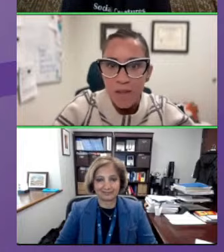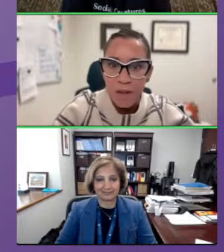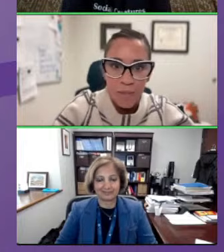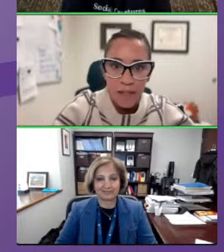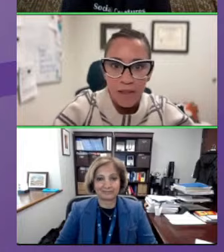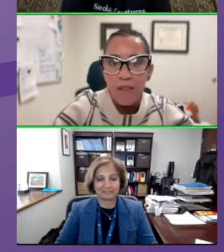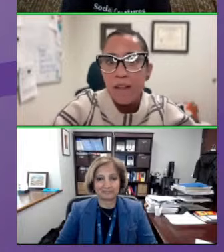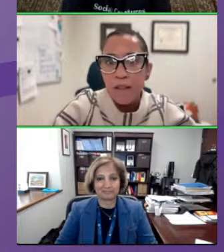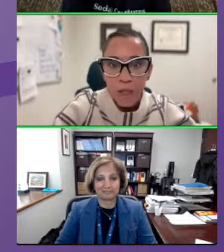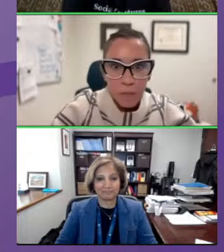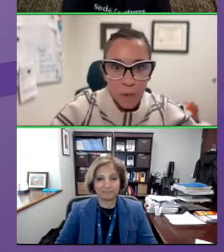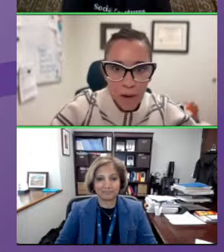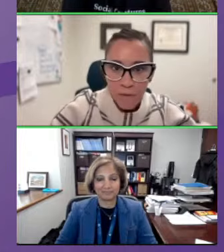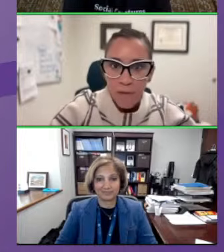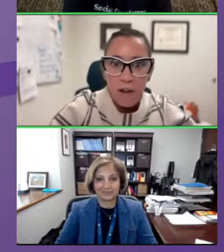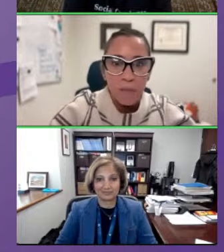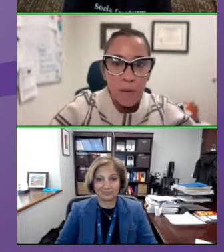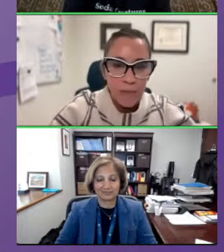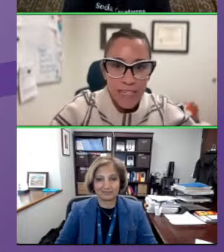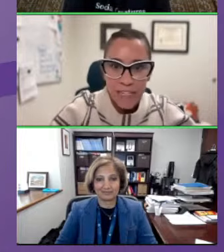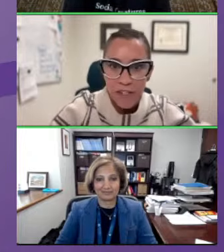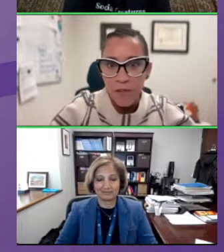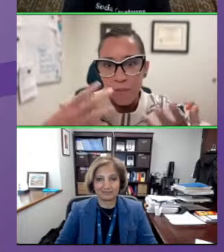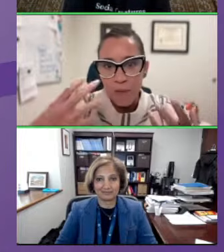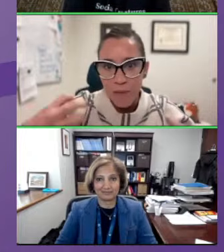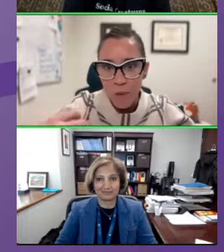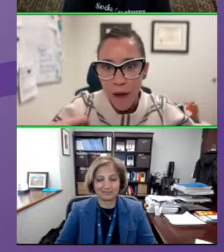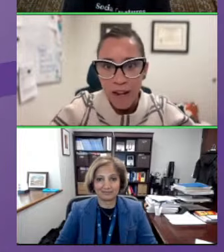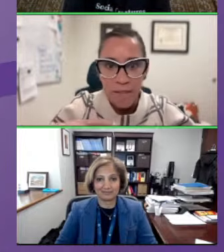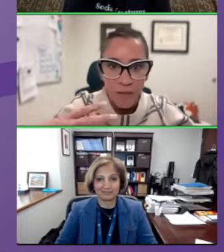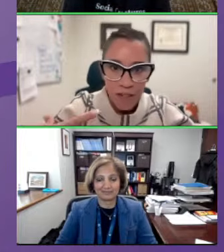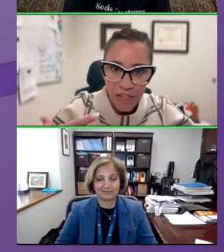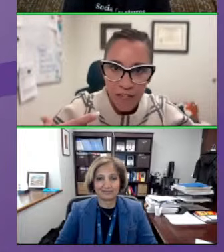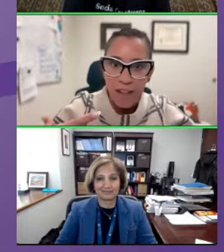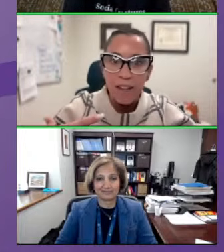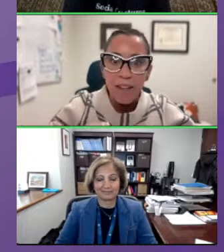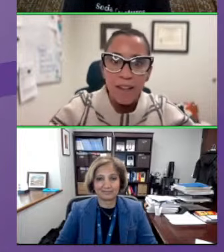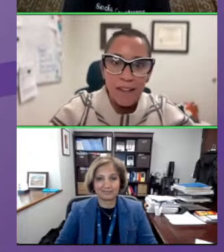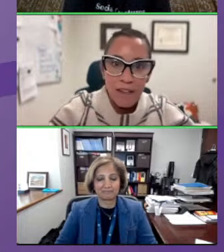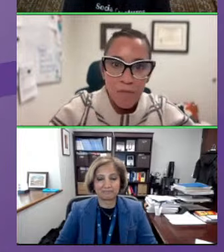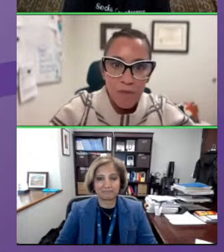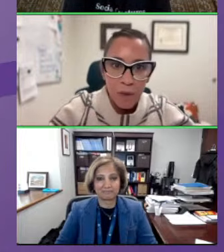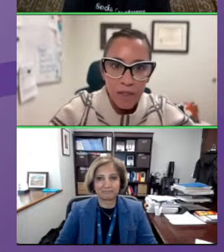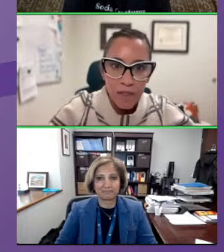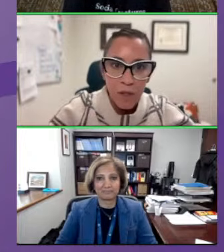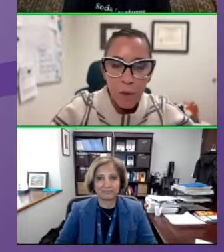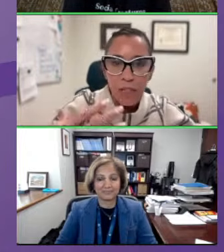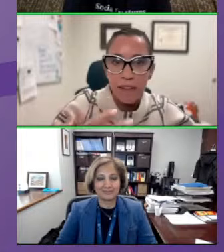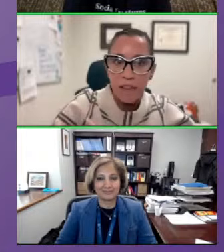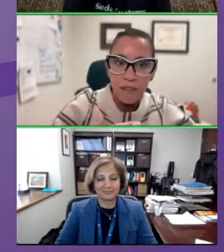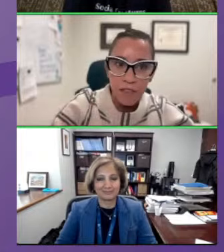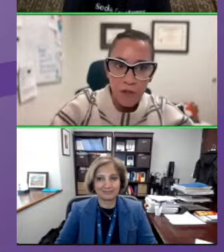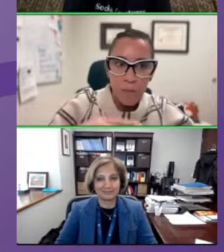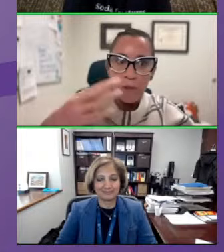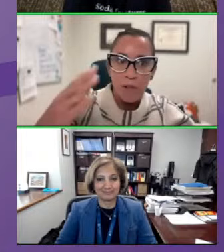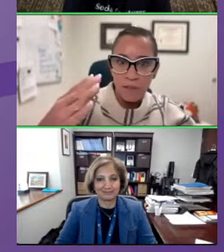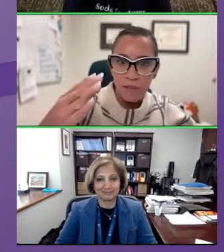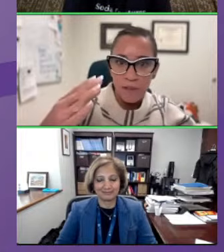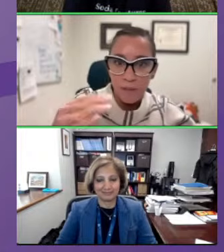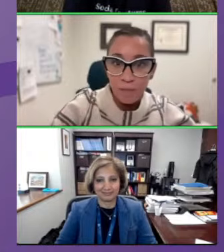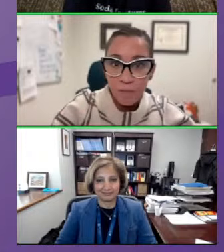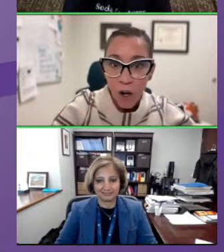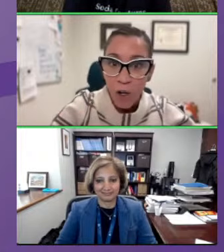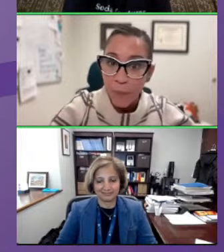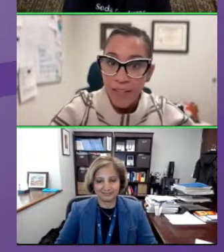intolerance. So that means, brain fog, palpitations, sometimes sweating, flushing. So it's not only the jump on